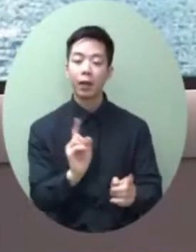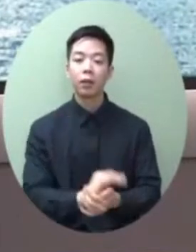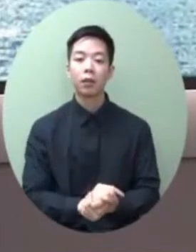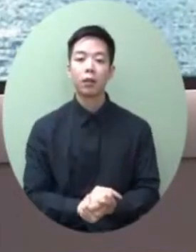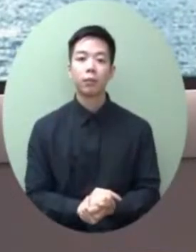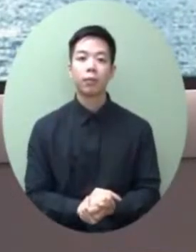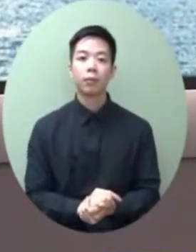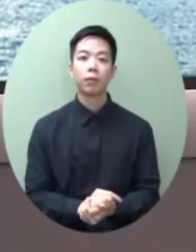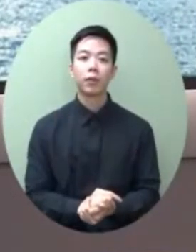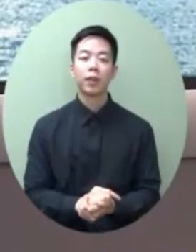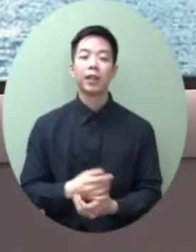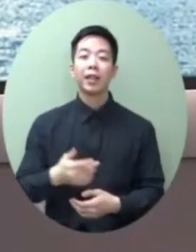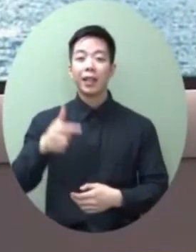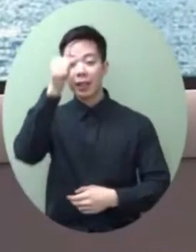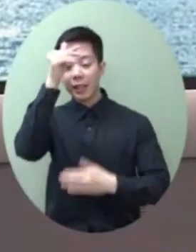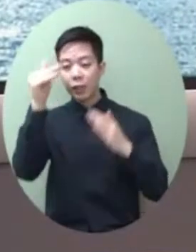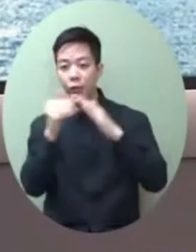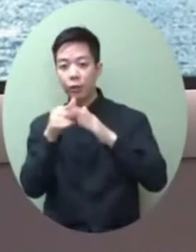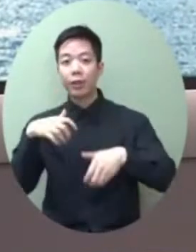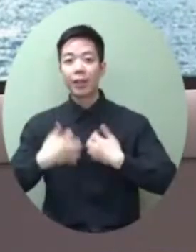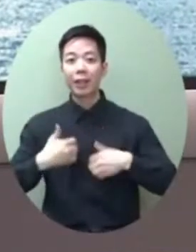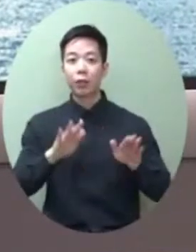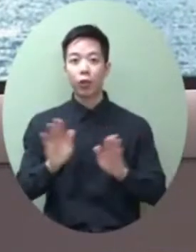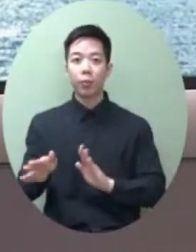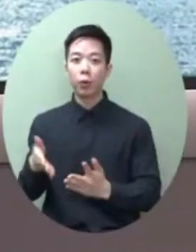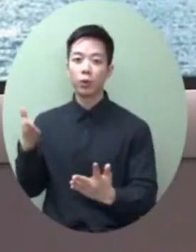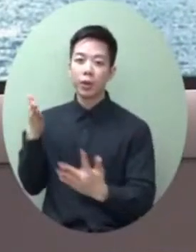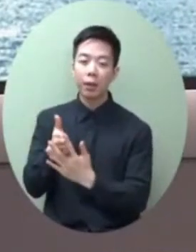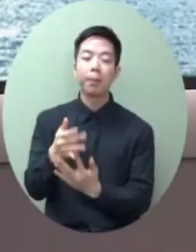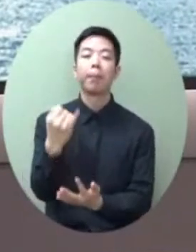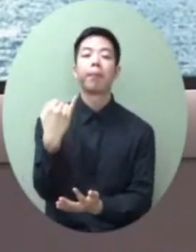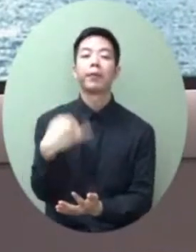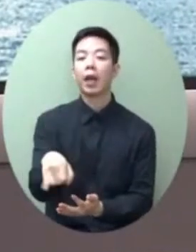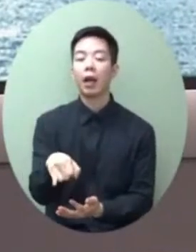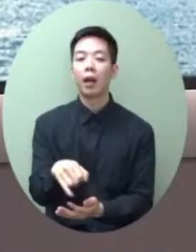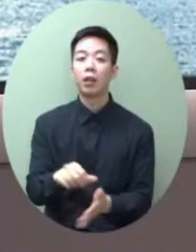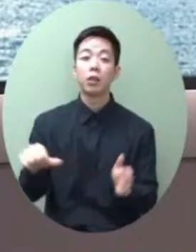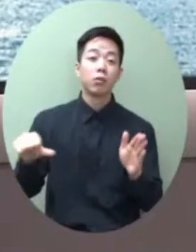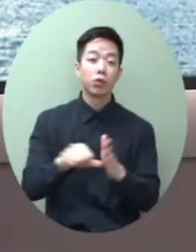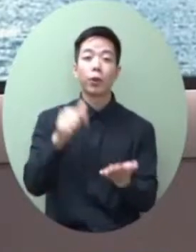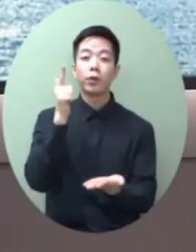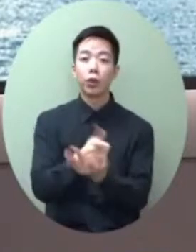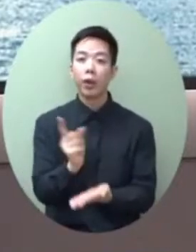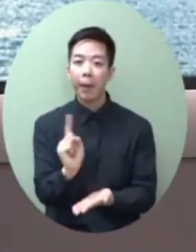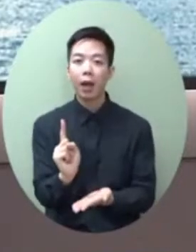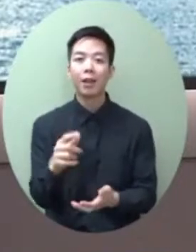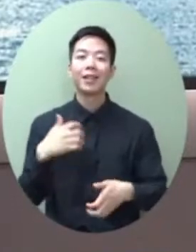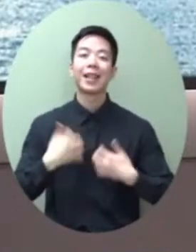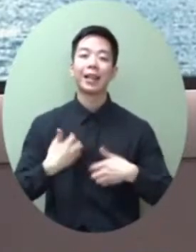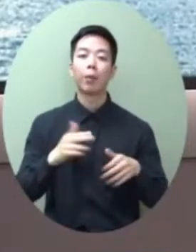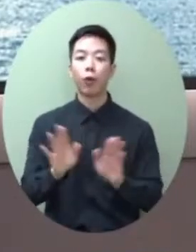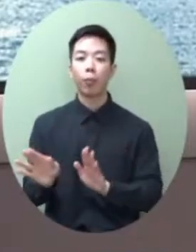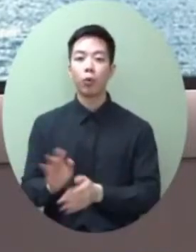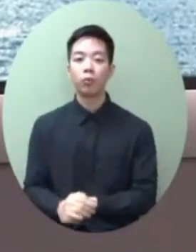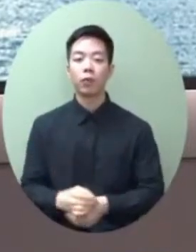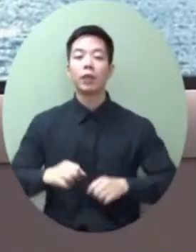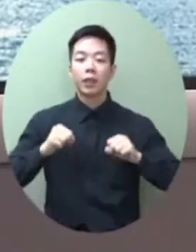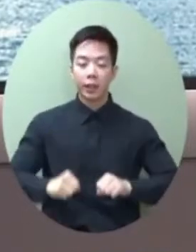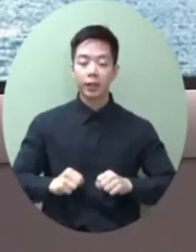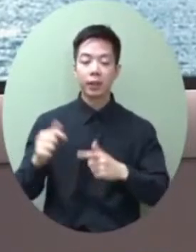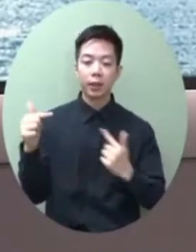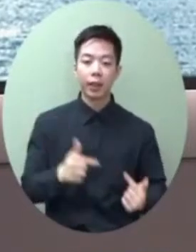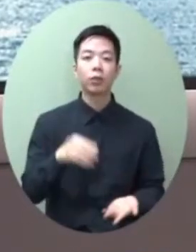goal for them is that we would not affect the provision of emergency services, which are a core service. We must